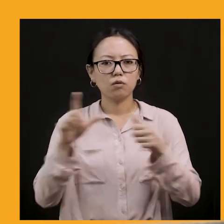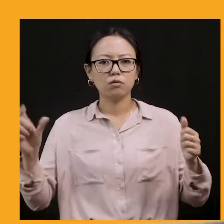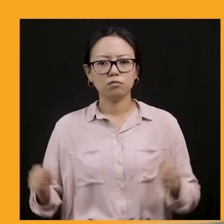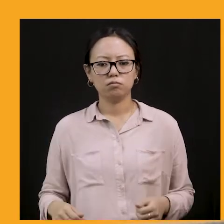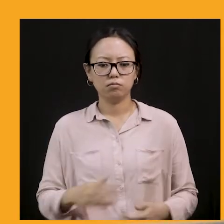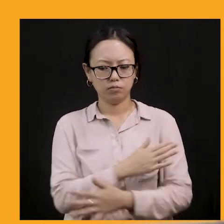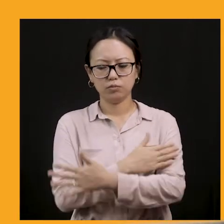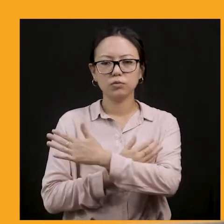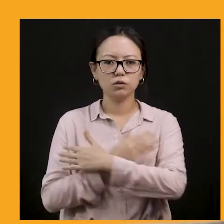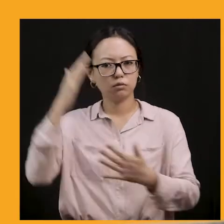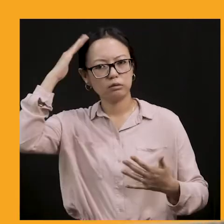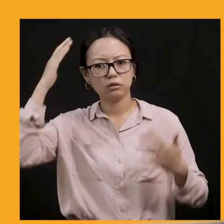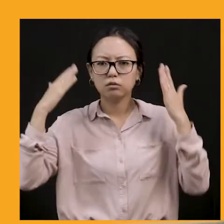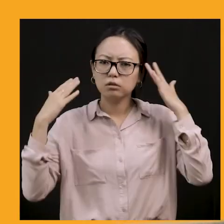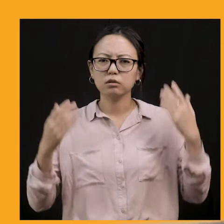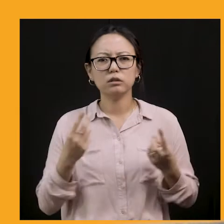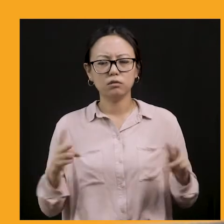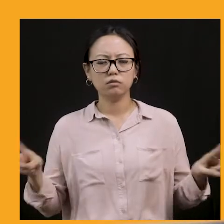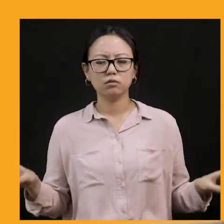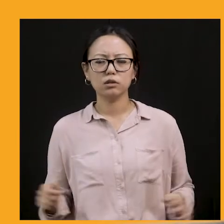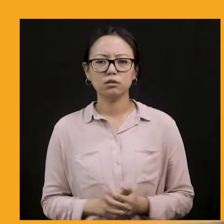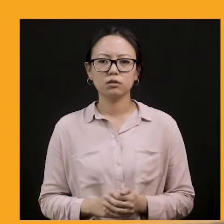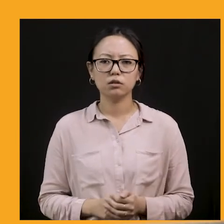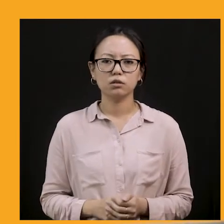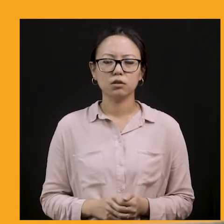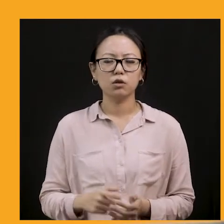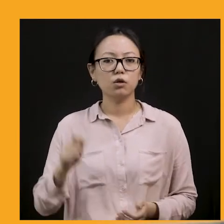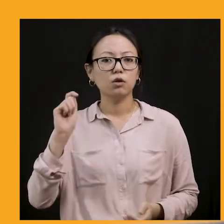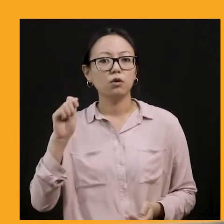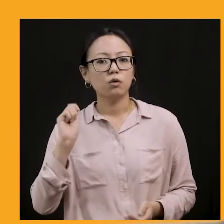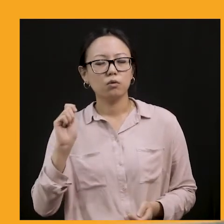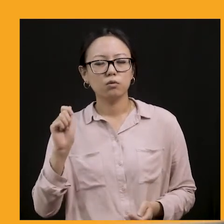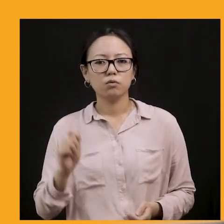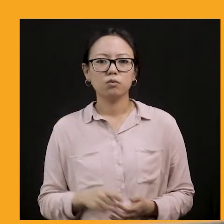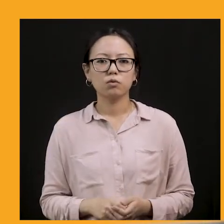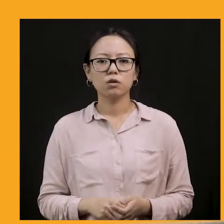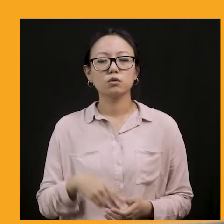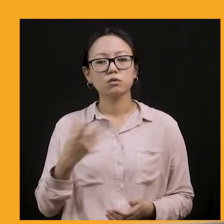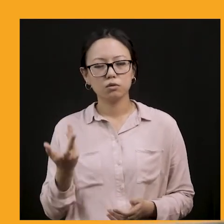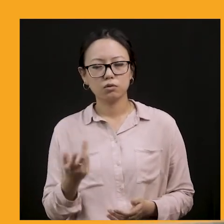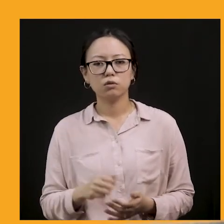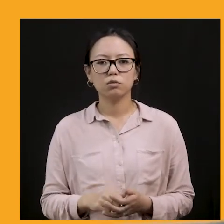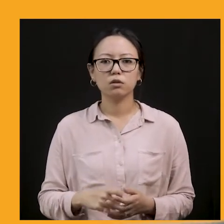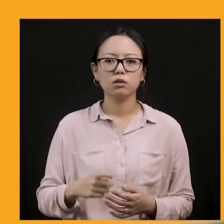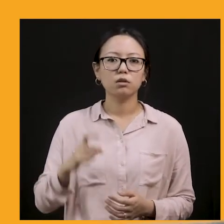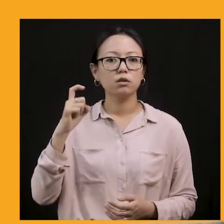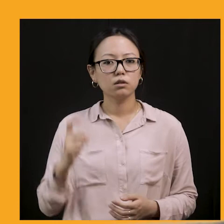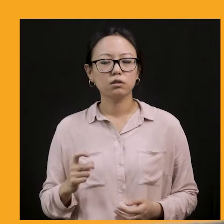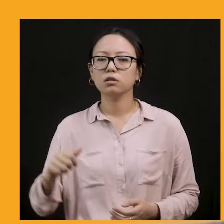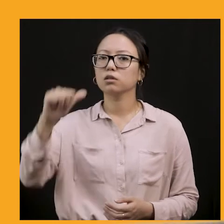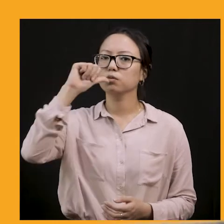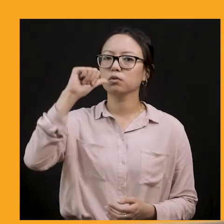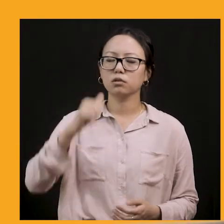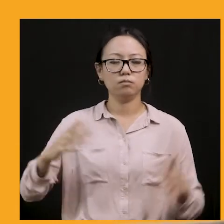function. And for the proper and normal functioning of our body, we need to drink plenty